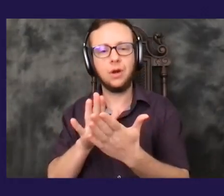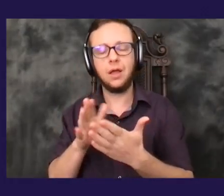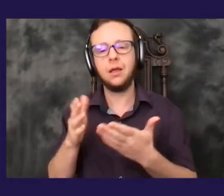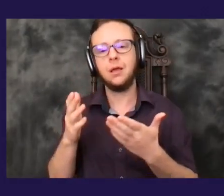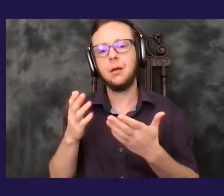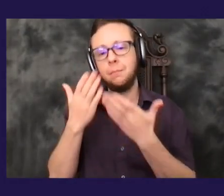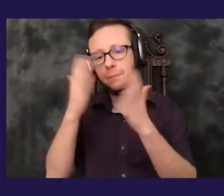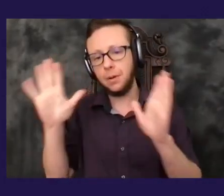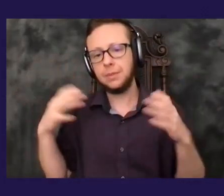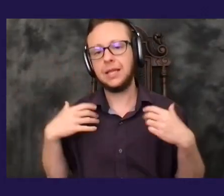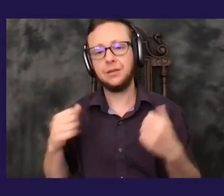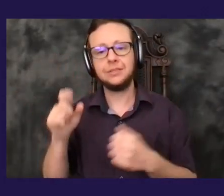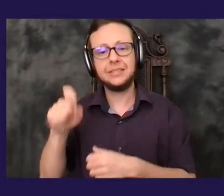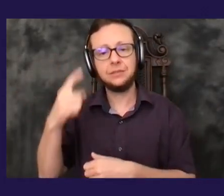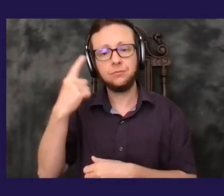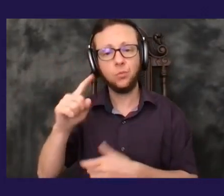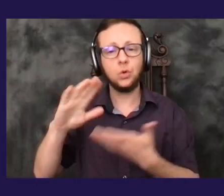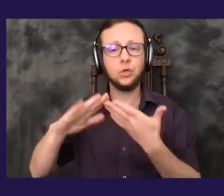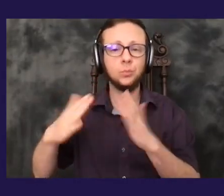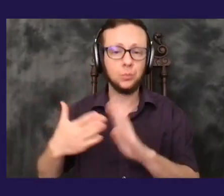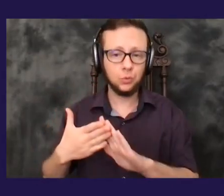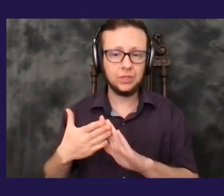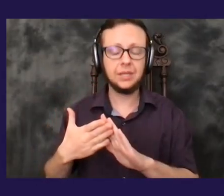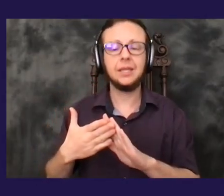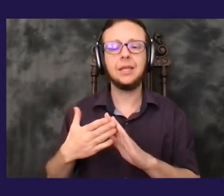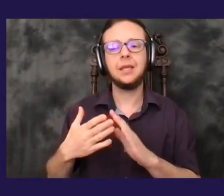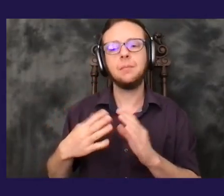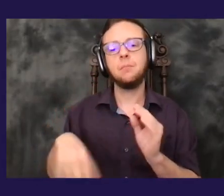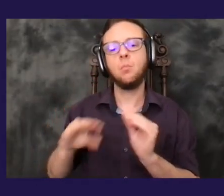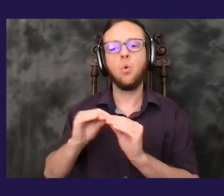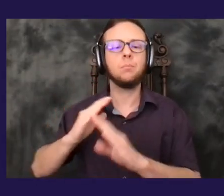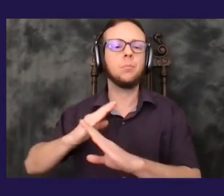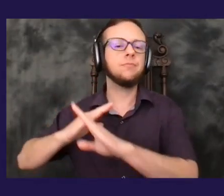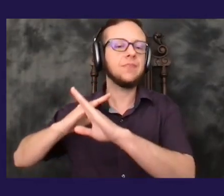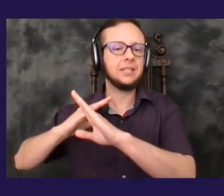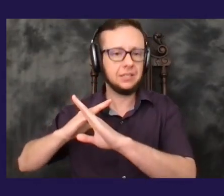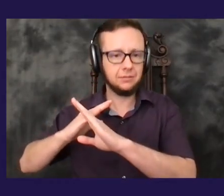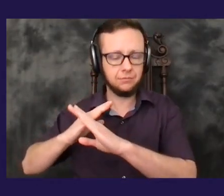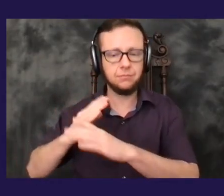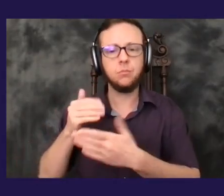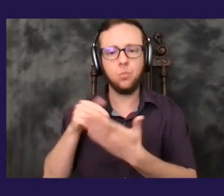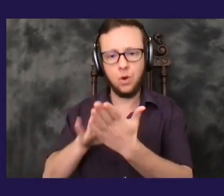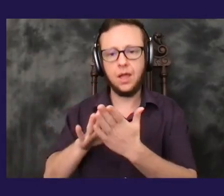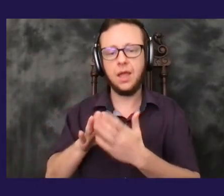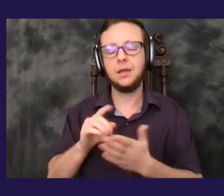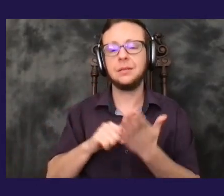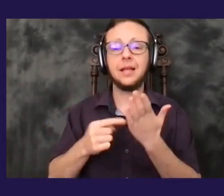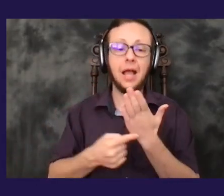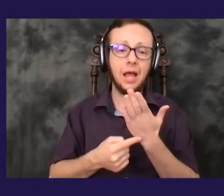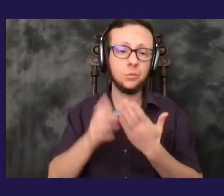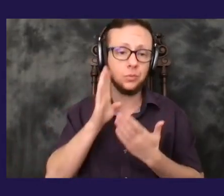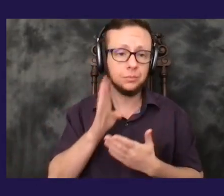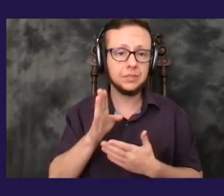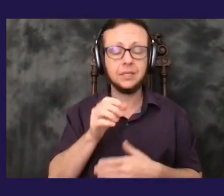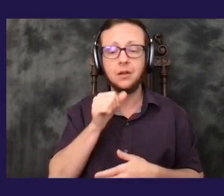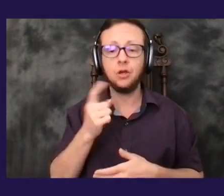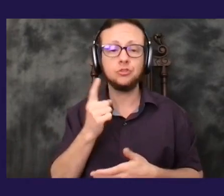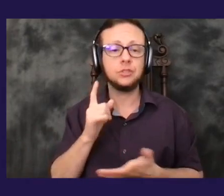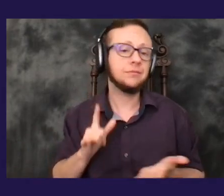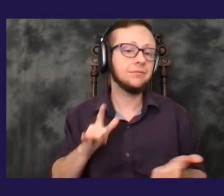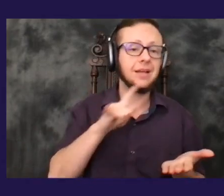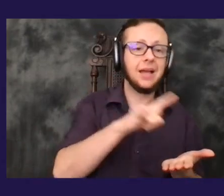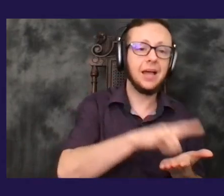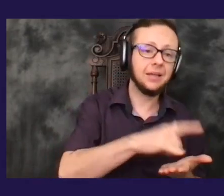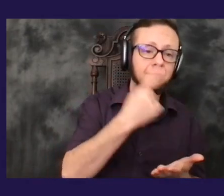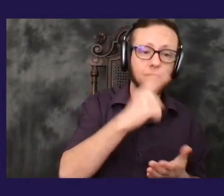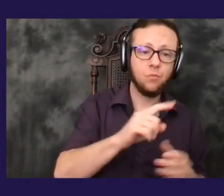of the community in a preventive way. So, the analogy would be, rather than flying in for a cholera outbreak, what